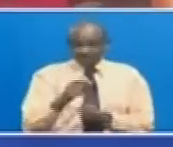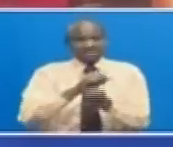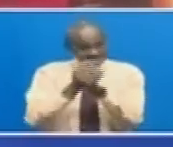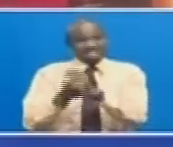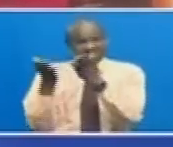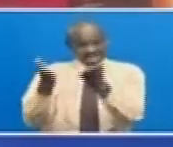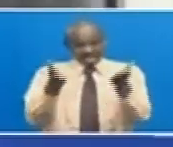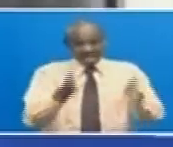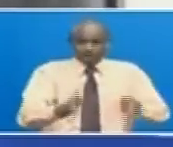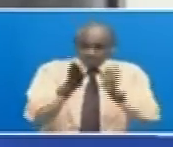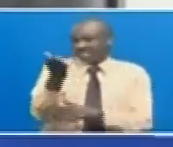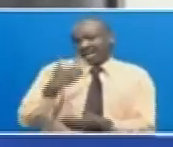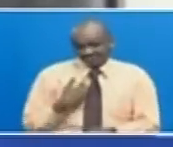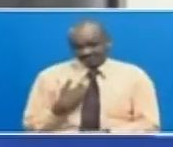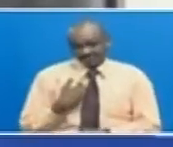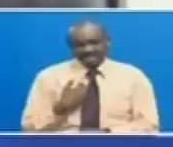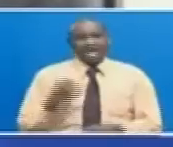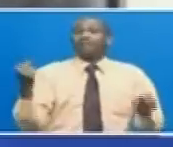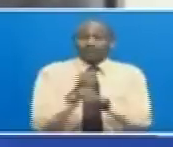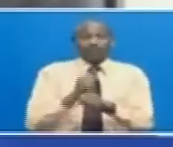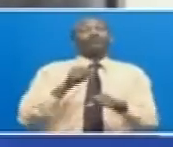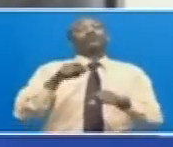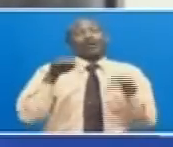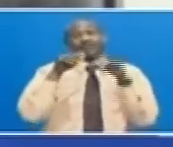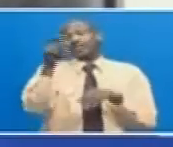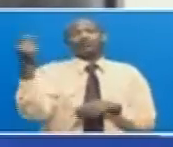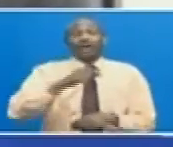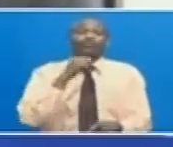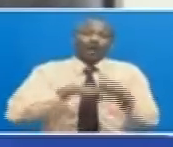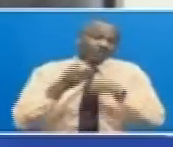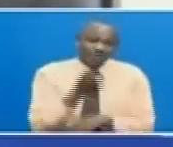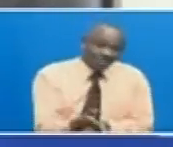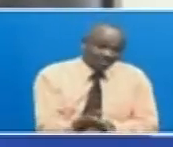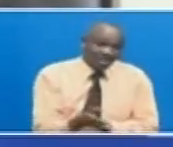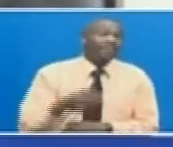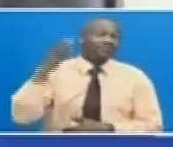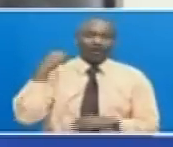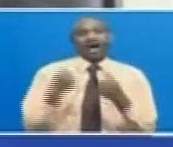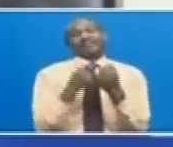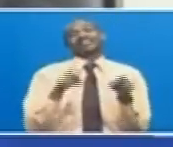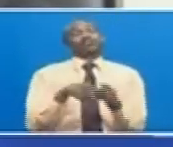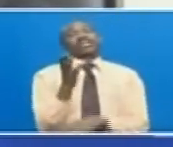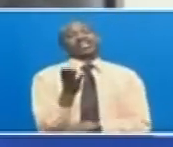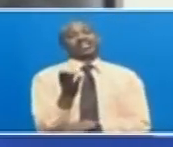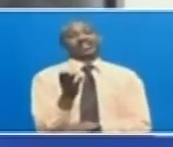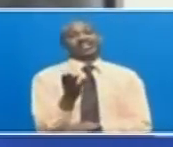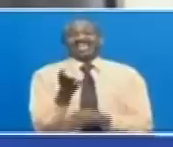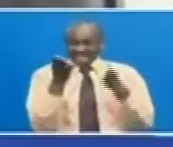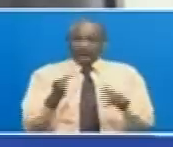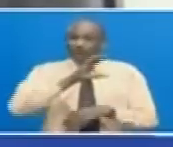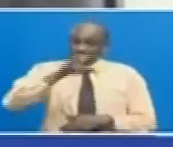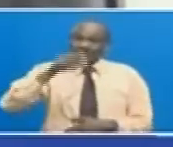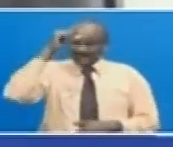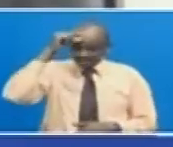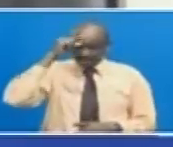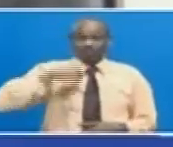in infrastructure. So we can't wait for them to come and do, because that is what has been happening. So as a county